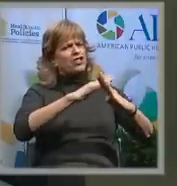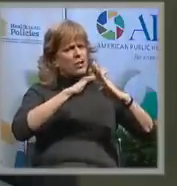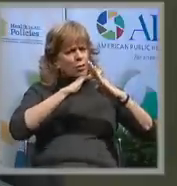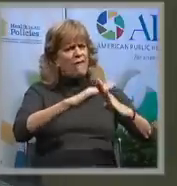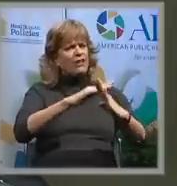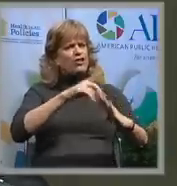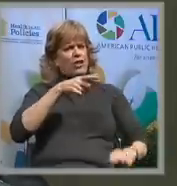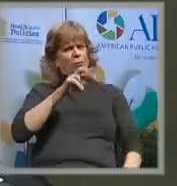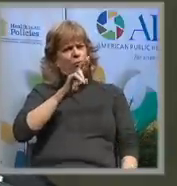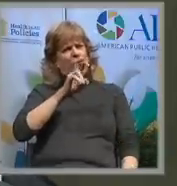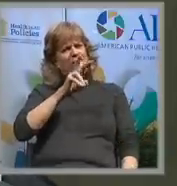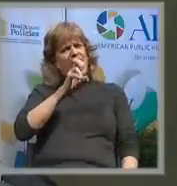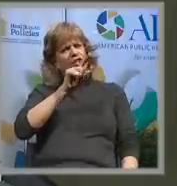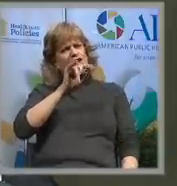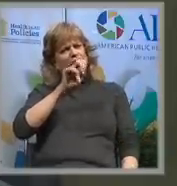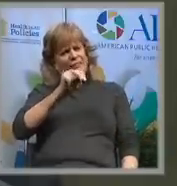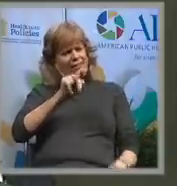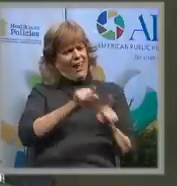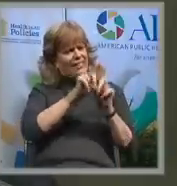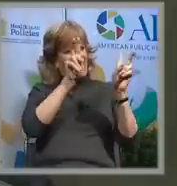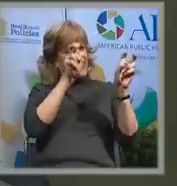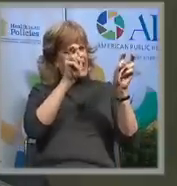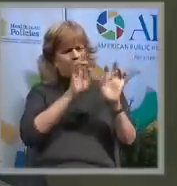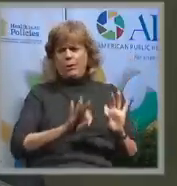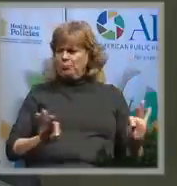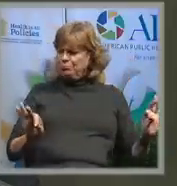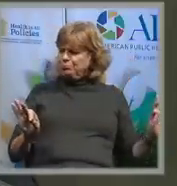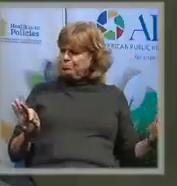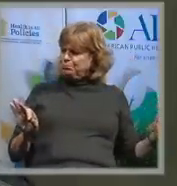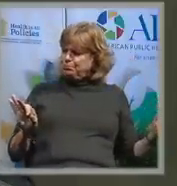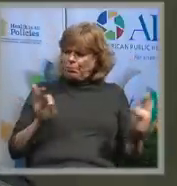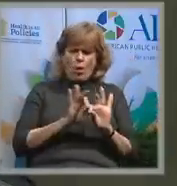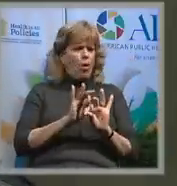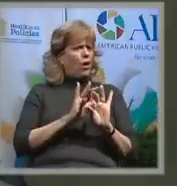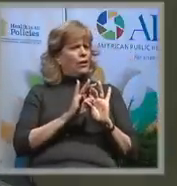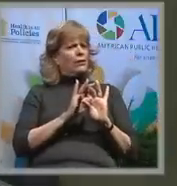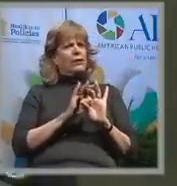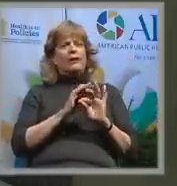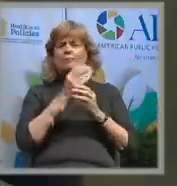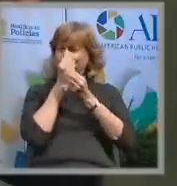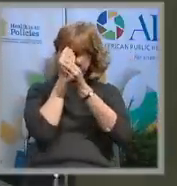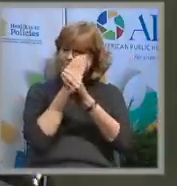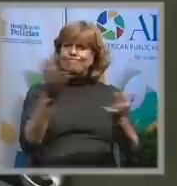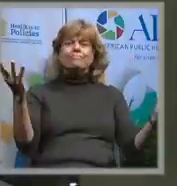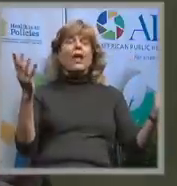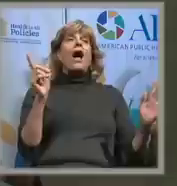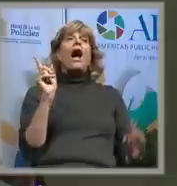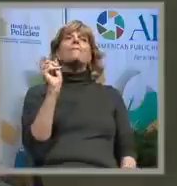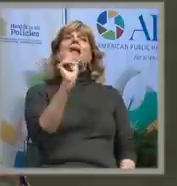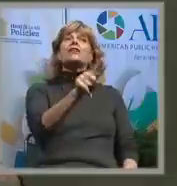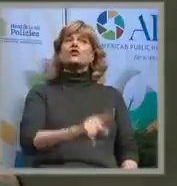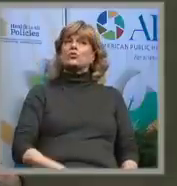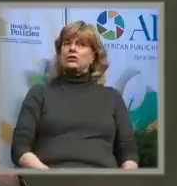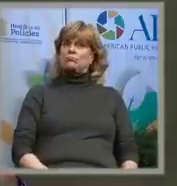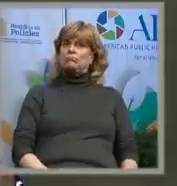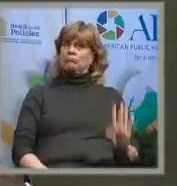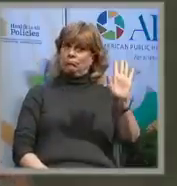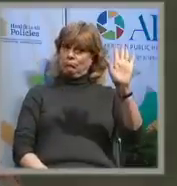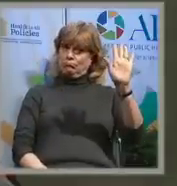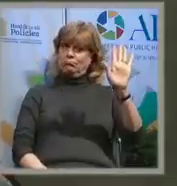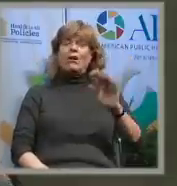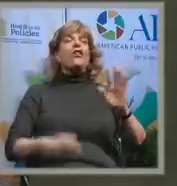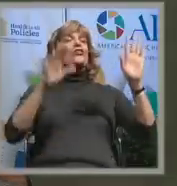Prevention as a theme. It is so important that we find that message somehow. Now, I'm going to ask you a question.